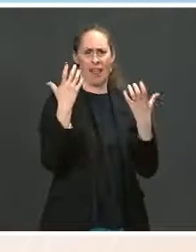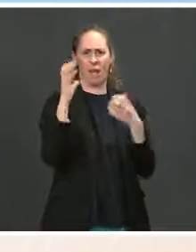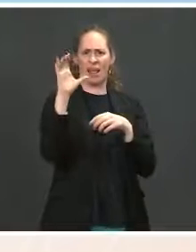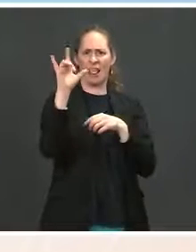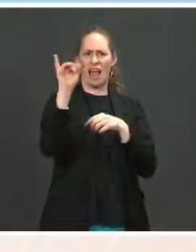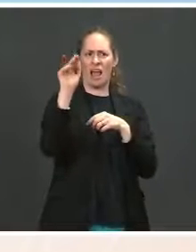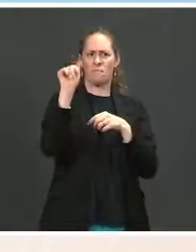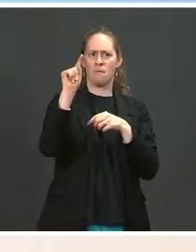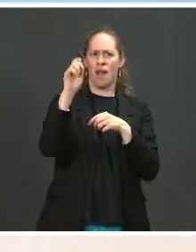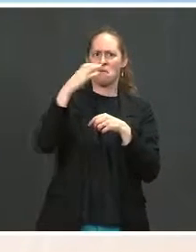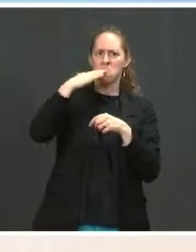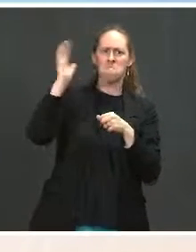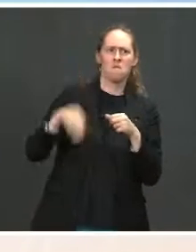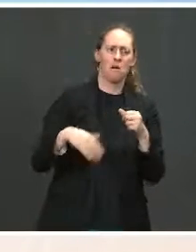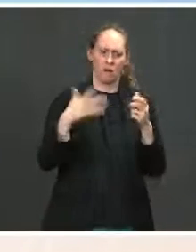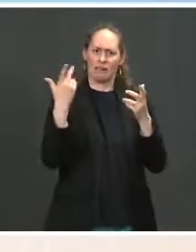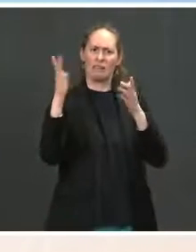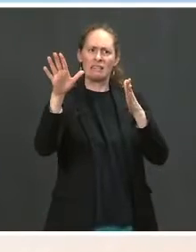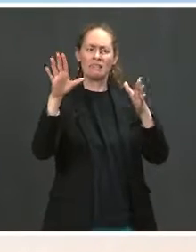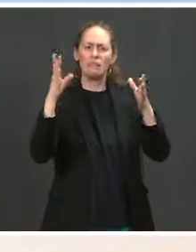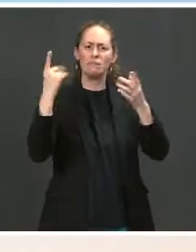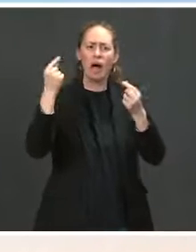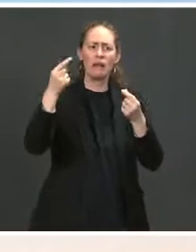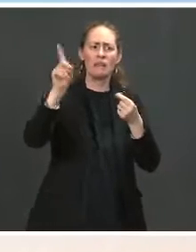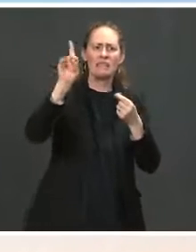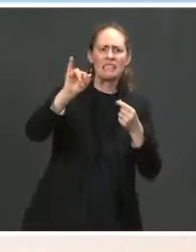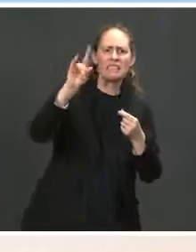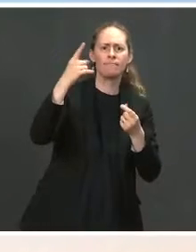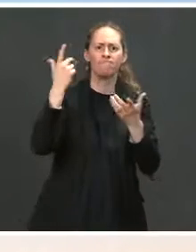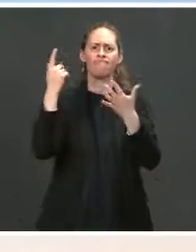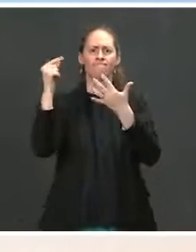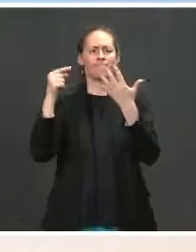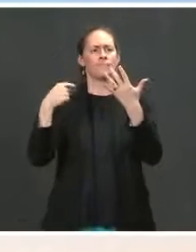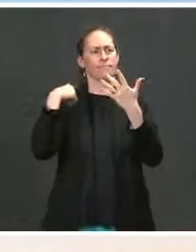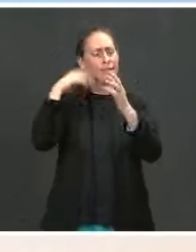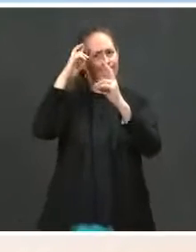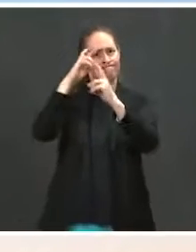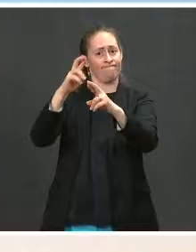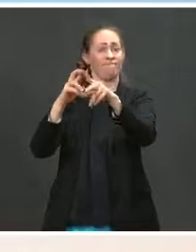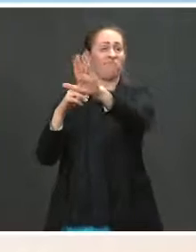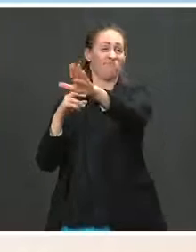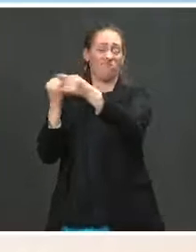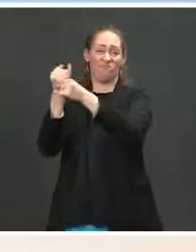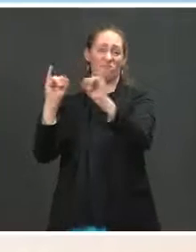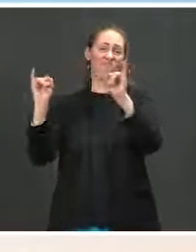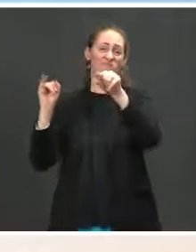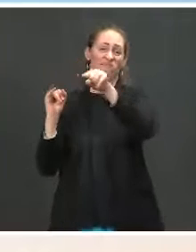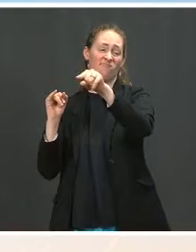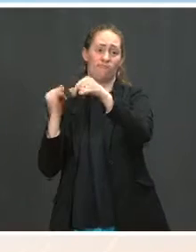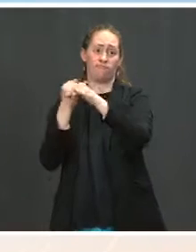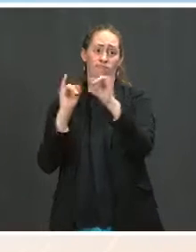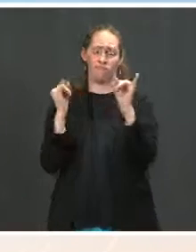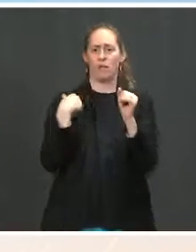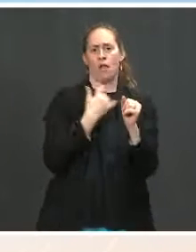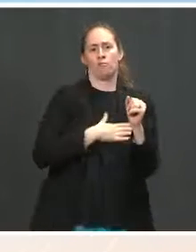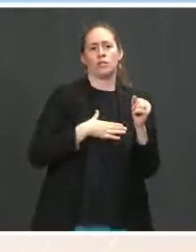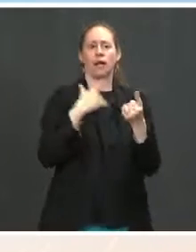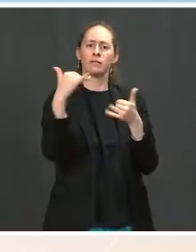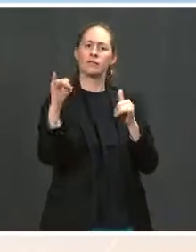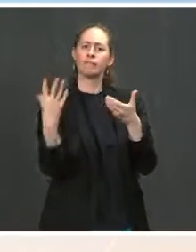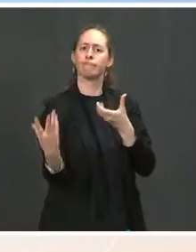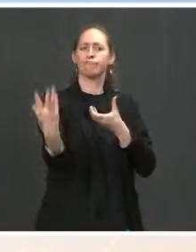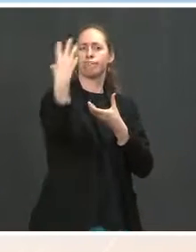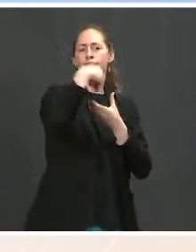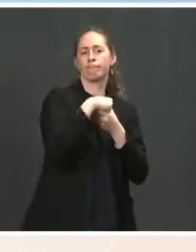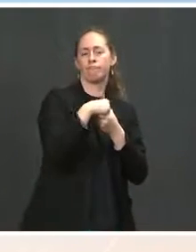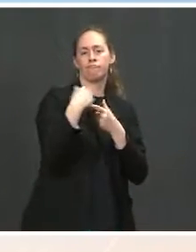action and leadership. We fully respect Brazil's sovereignty and appreciate the chance to participate in constructive conversations on